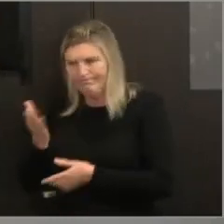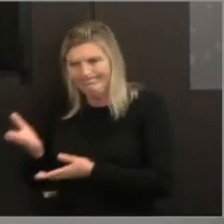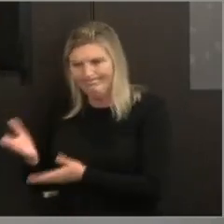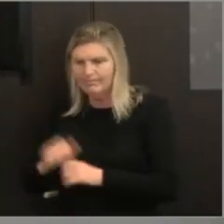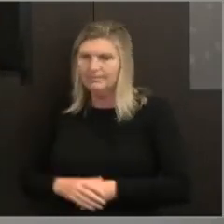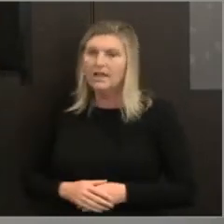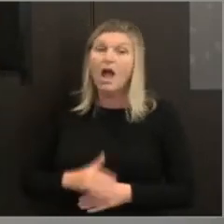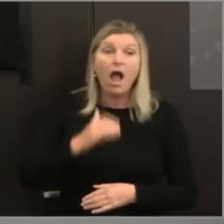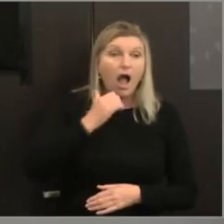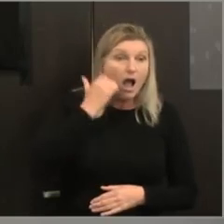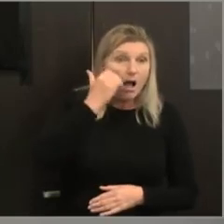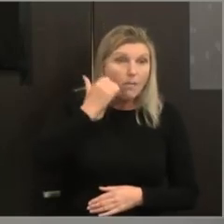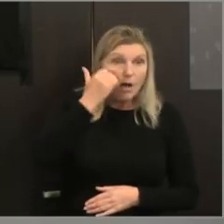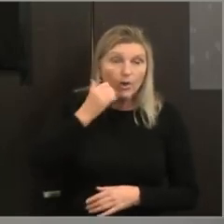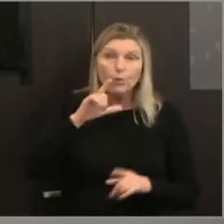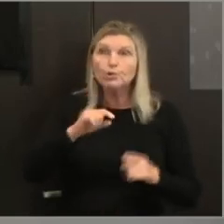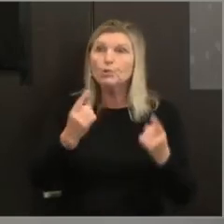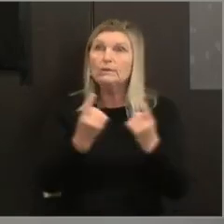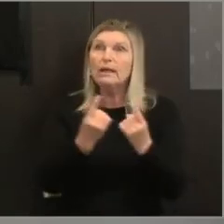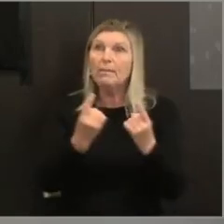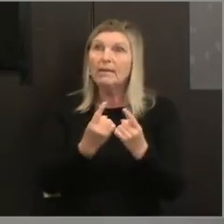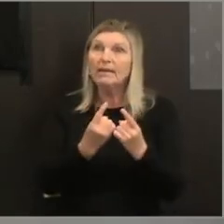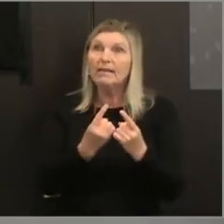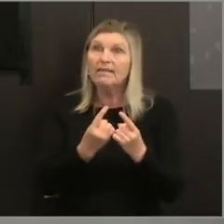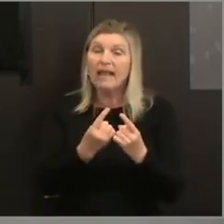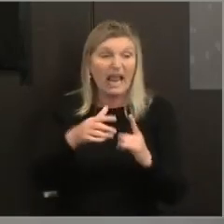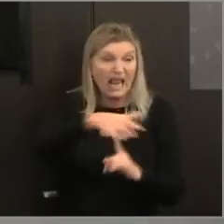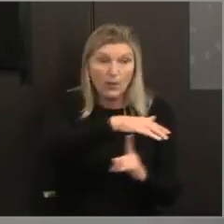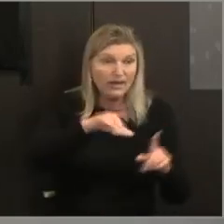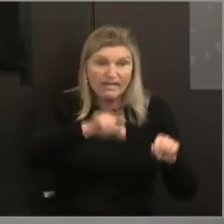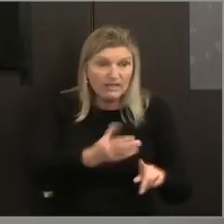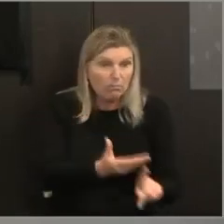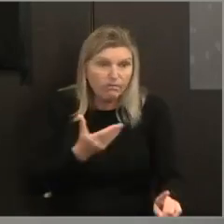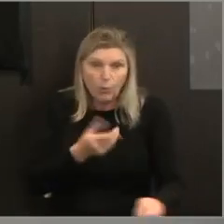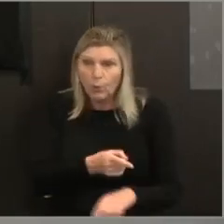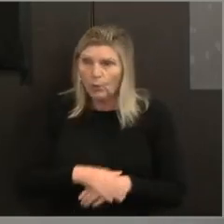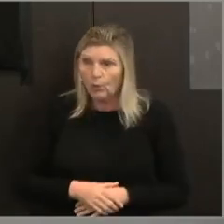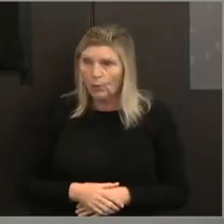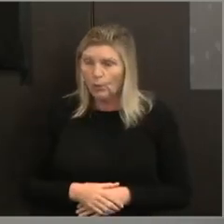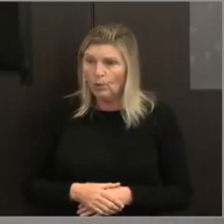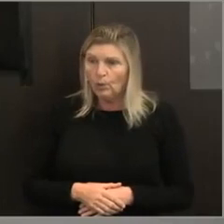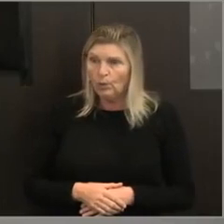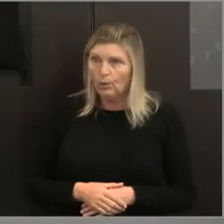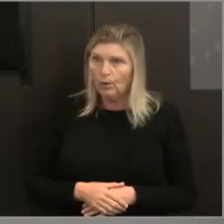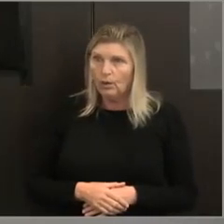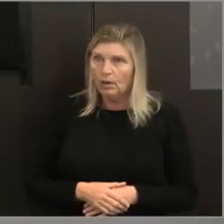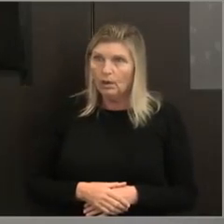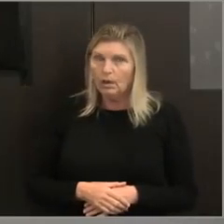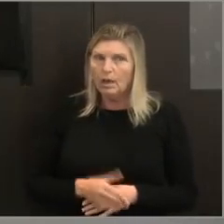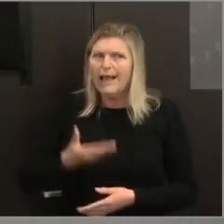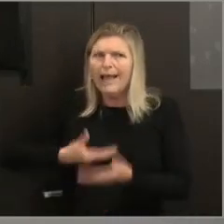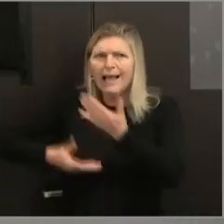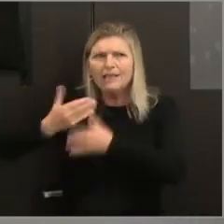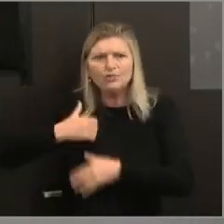is that Māori would do something which iwi had never done. There is nothing in Māori